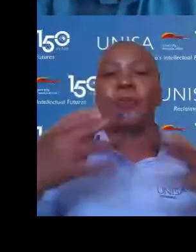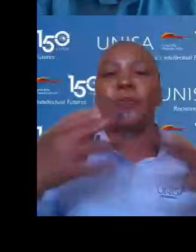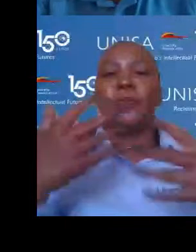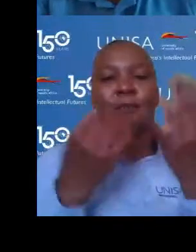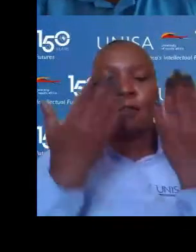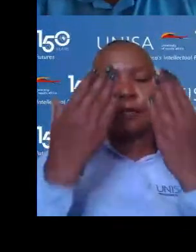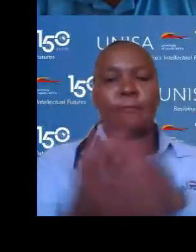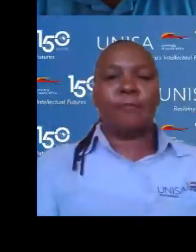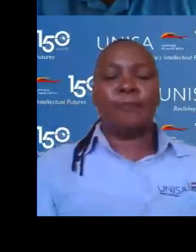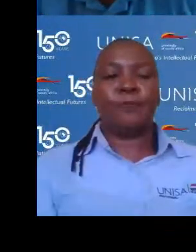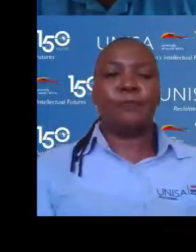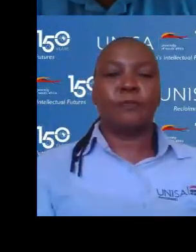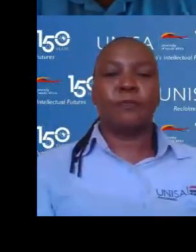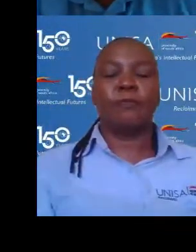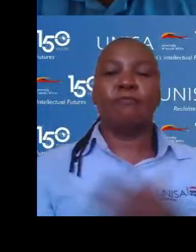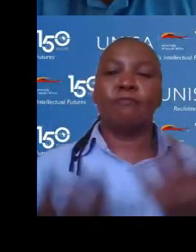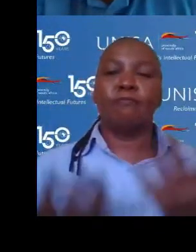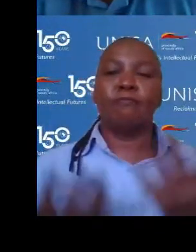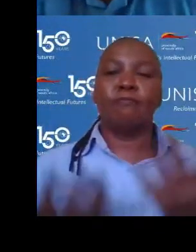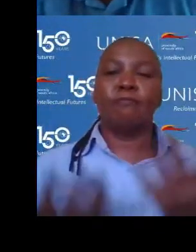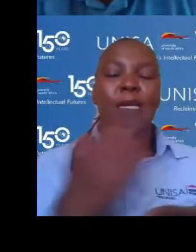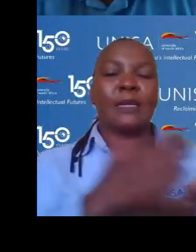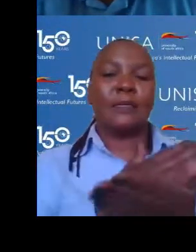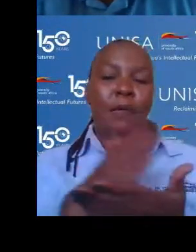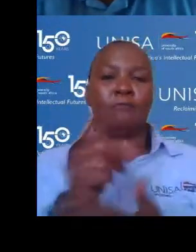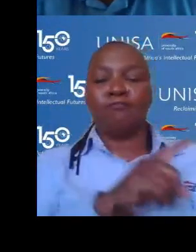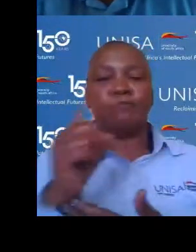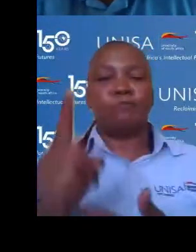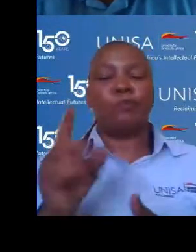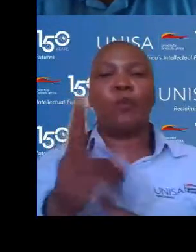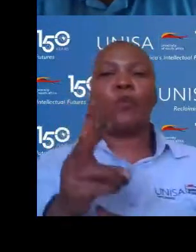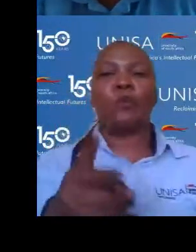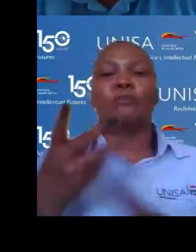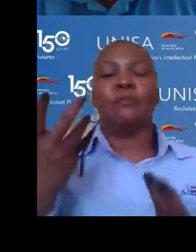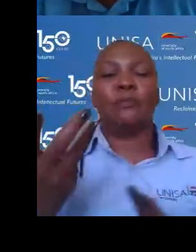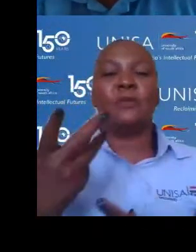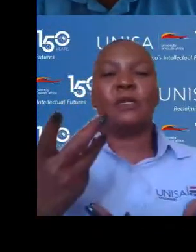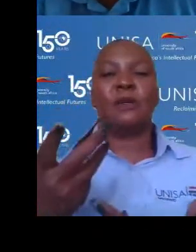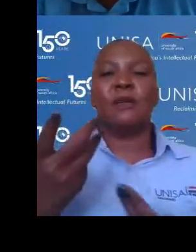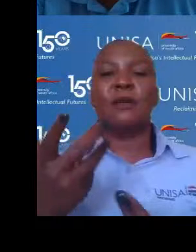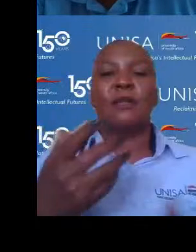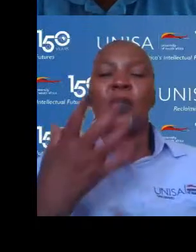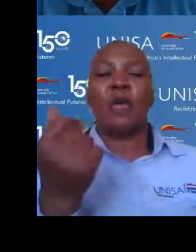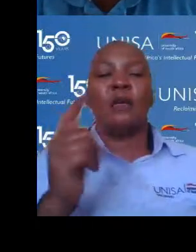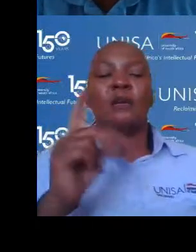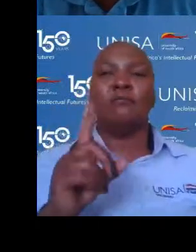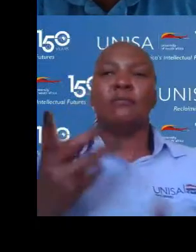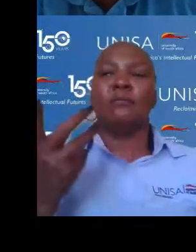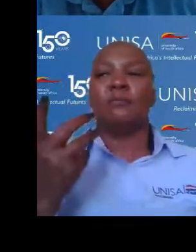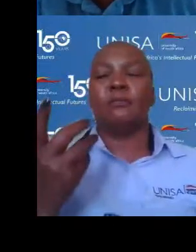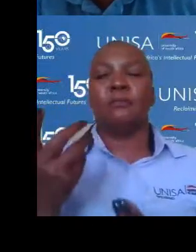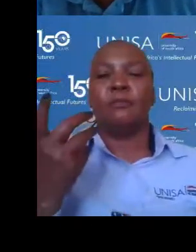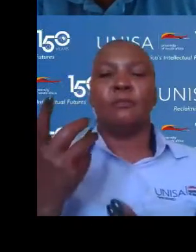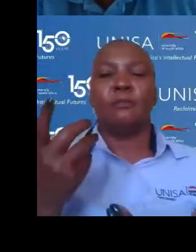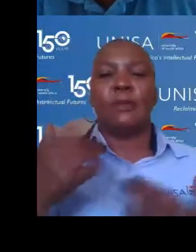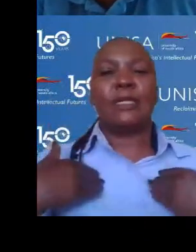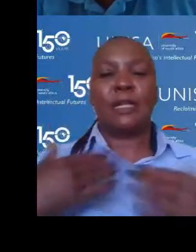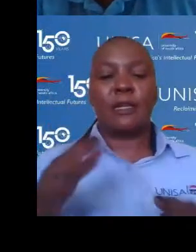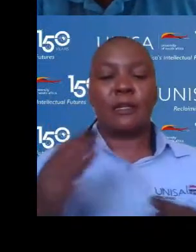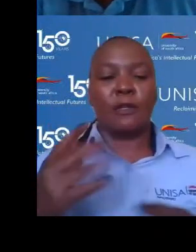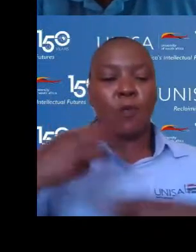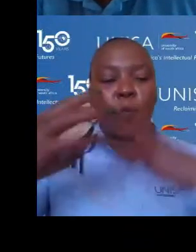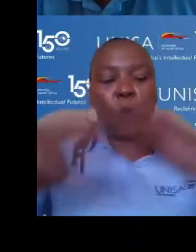And some of them also, you know, even if they had started working on the